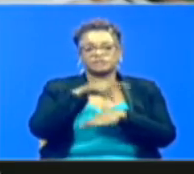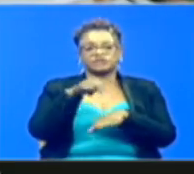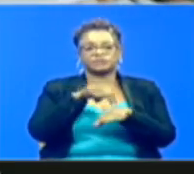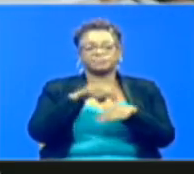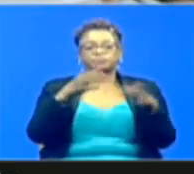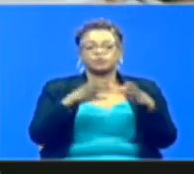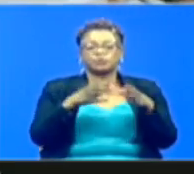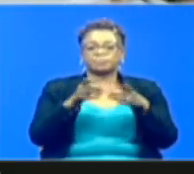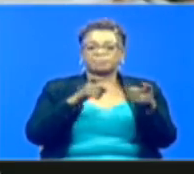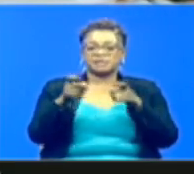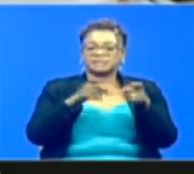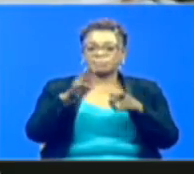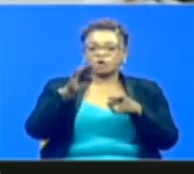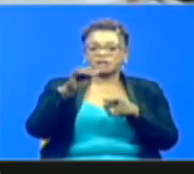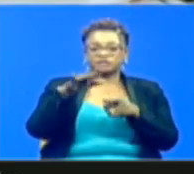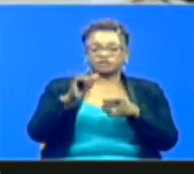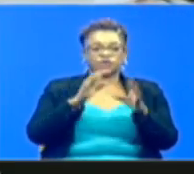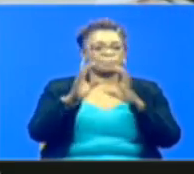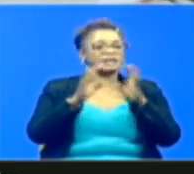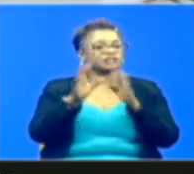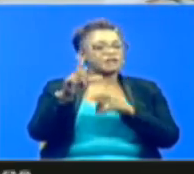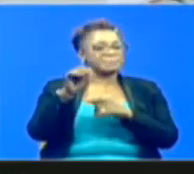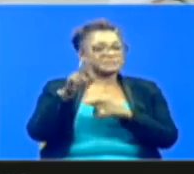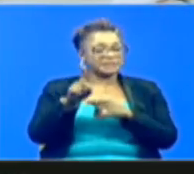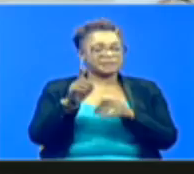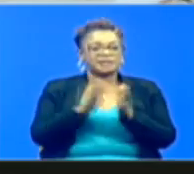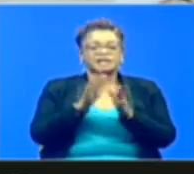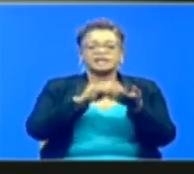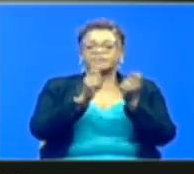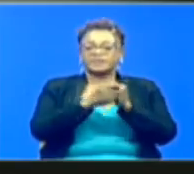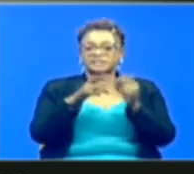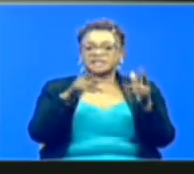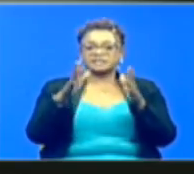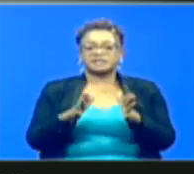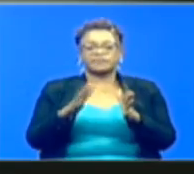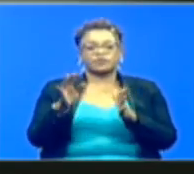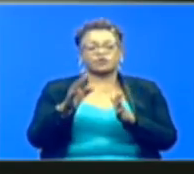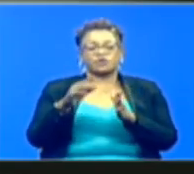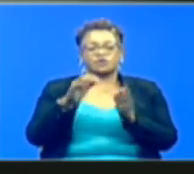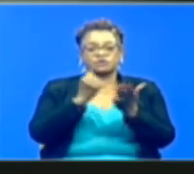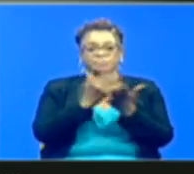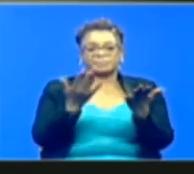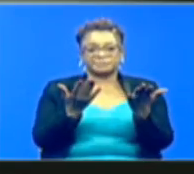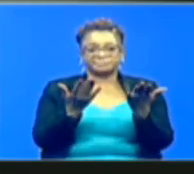editor at Monainji Communications Limited, and revise editor for the Daily Nation.